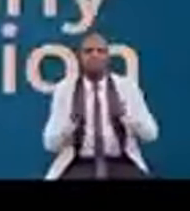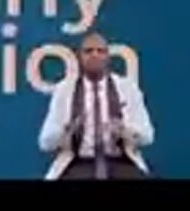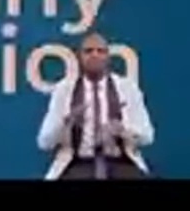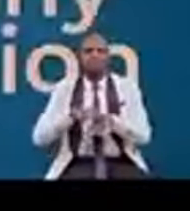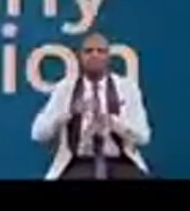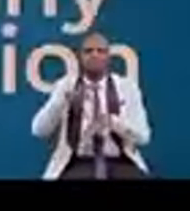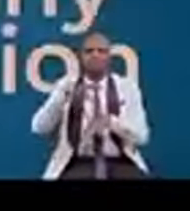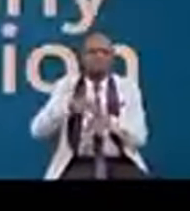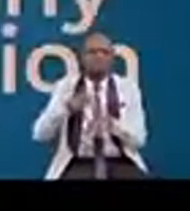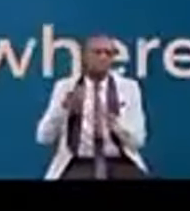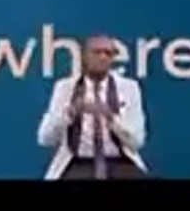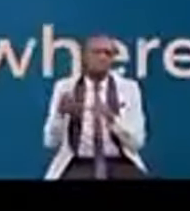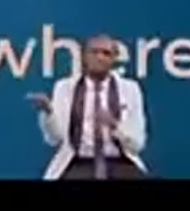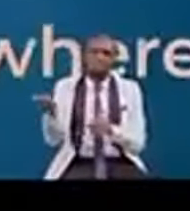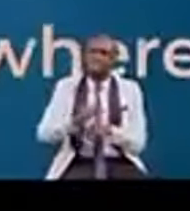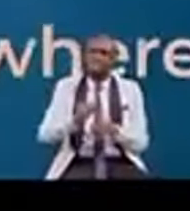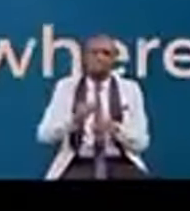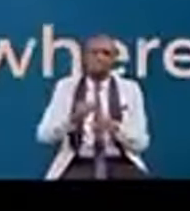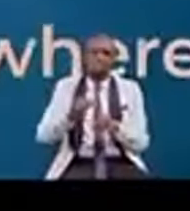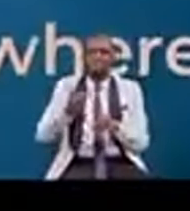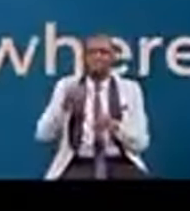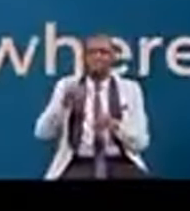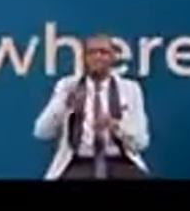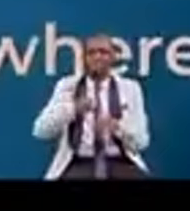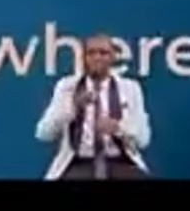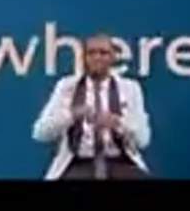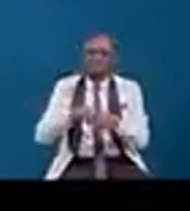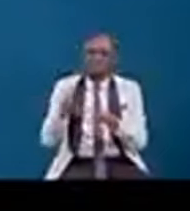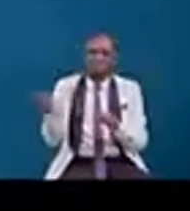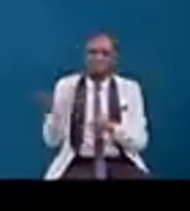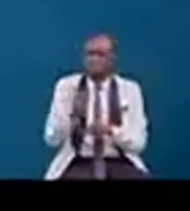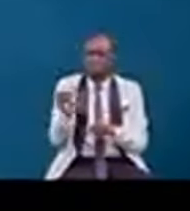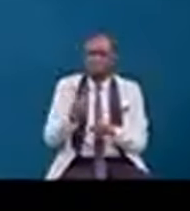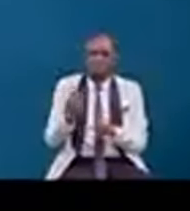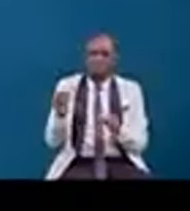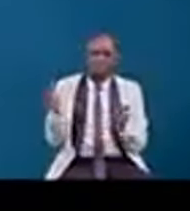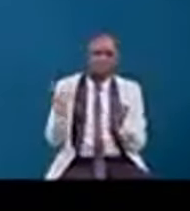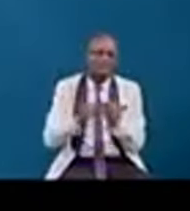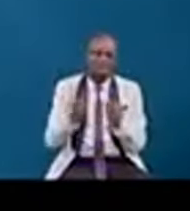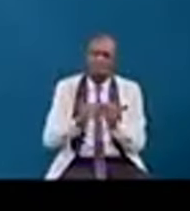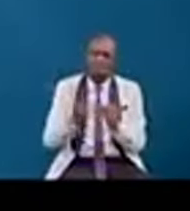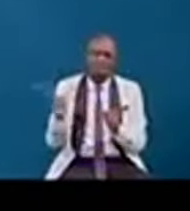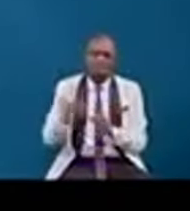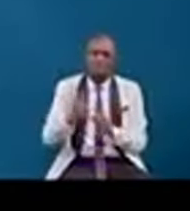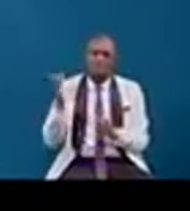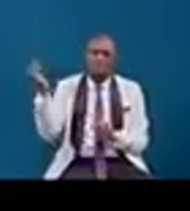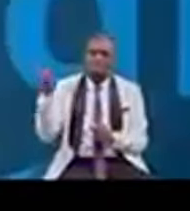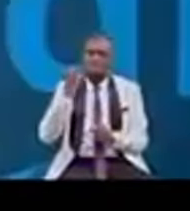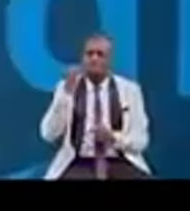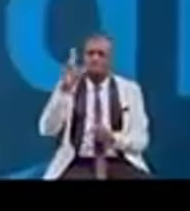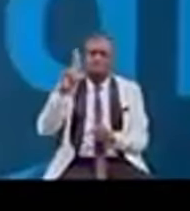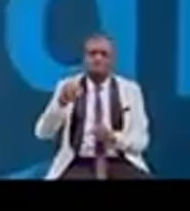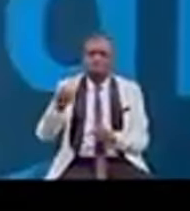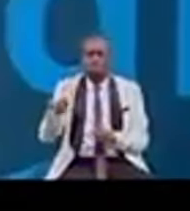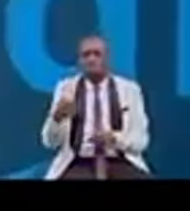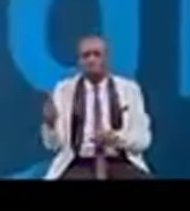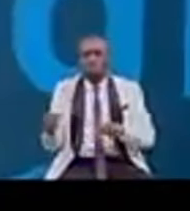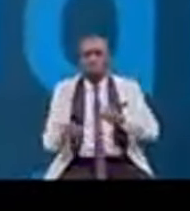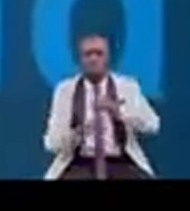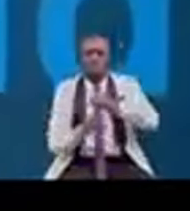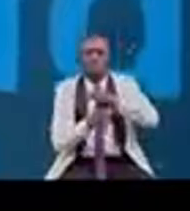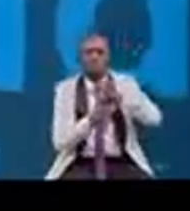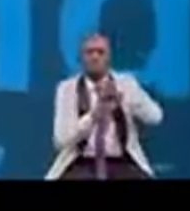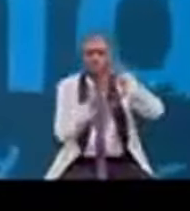are reconciled unto the Lord through the Lord Jesus Christ. And the Father